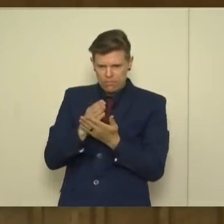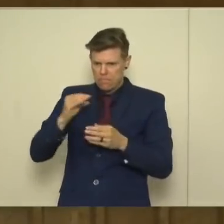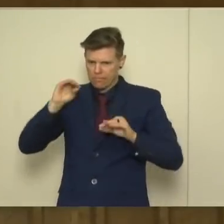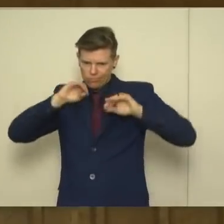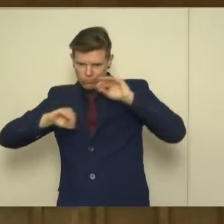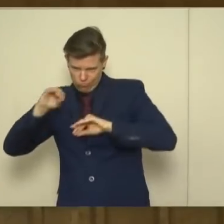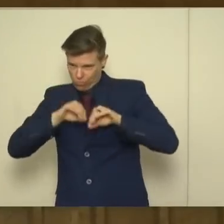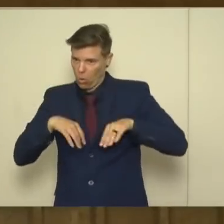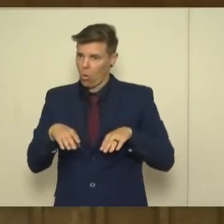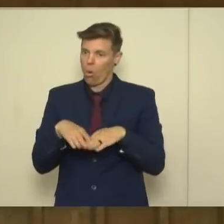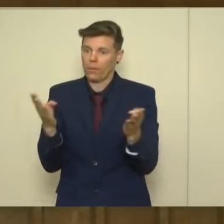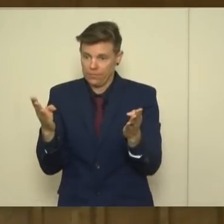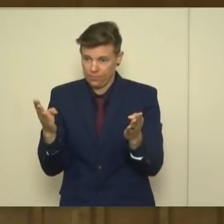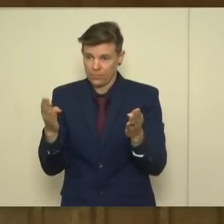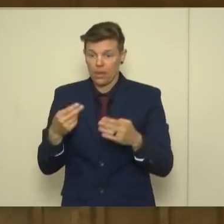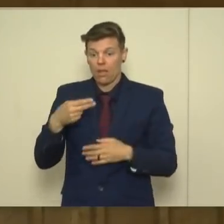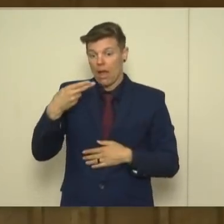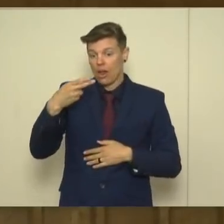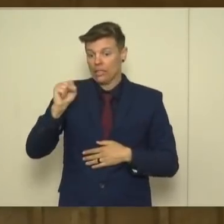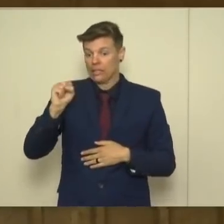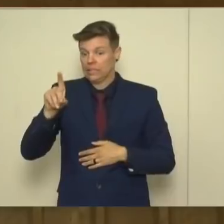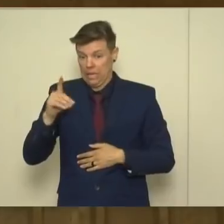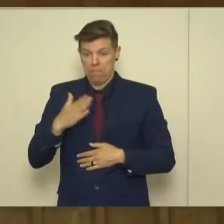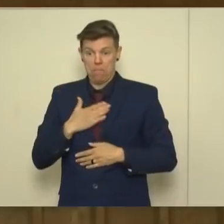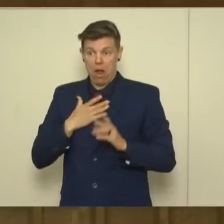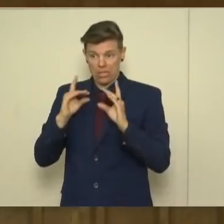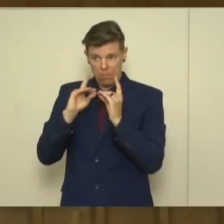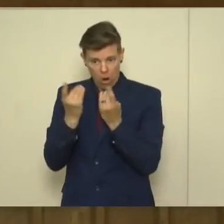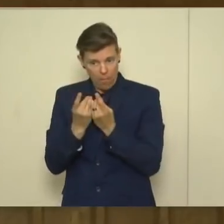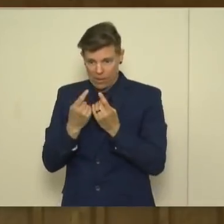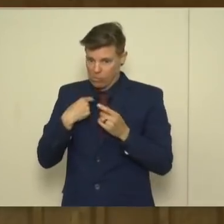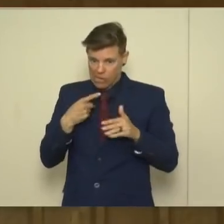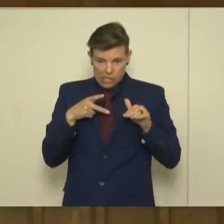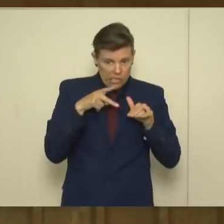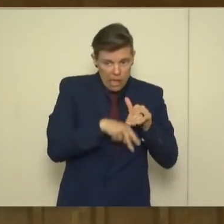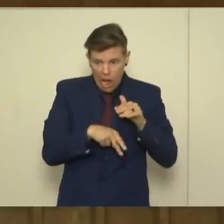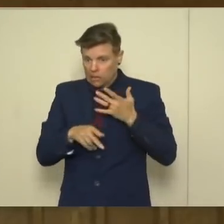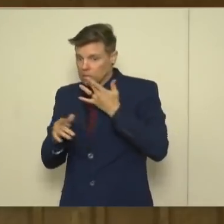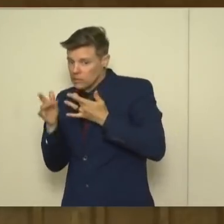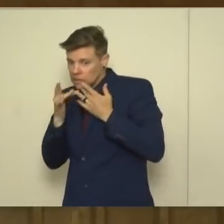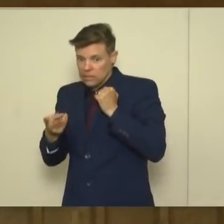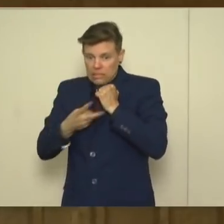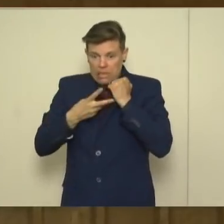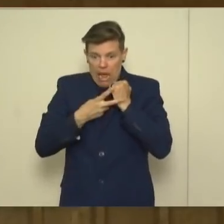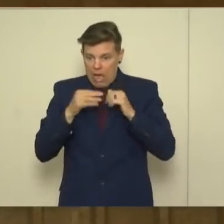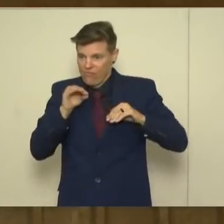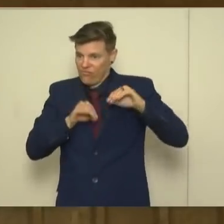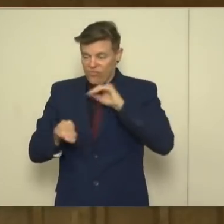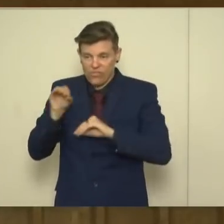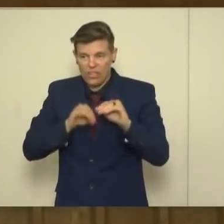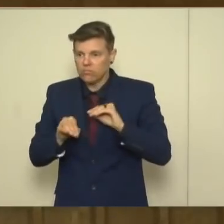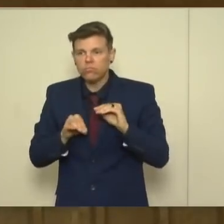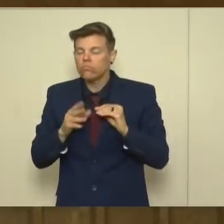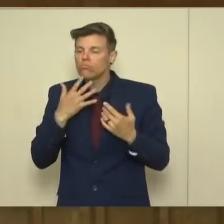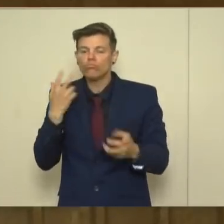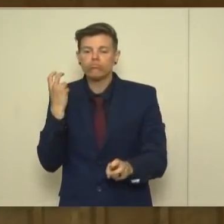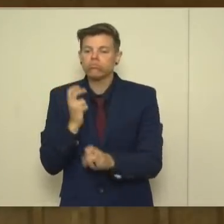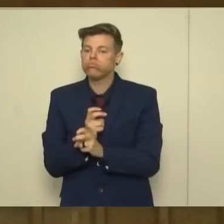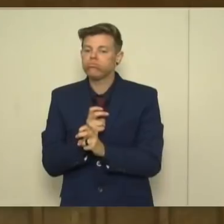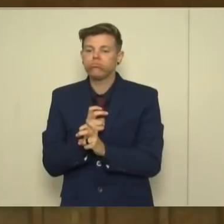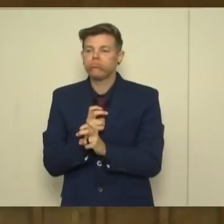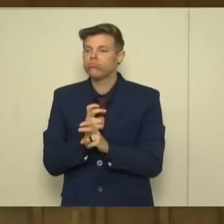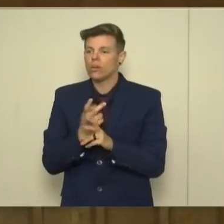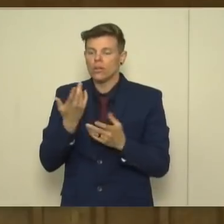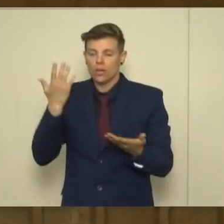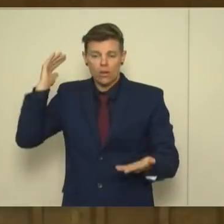done before. But there isn't a way to cut ourselves to the amount of money that we need. And we think that additional